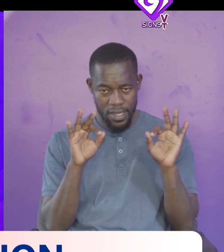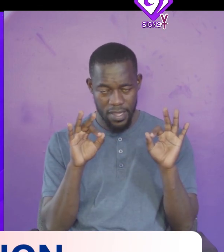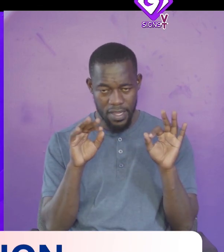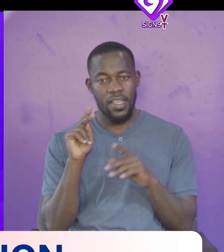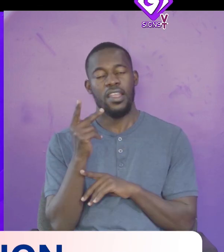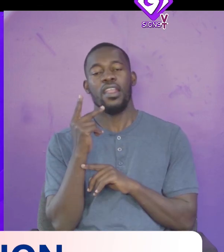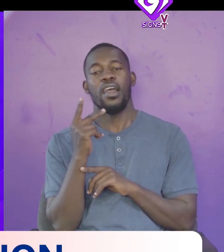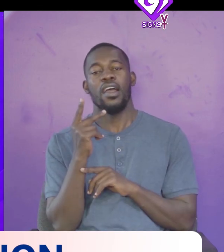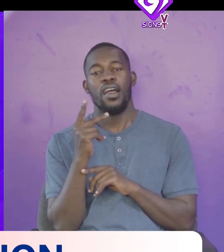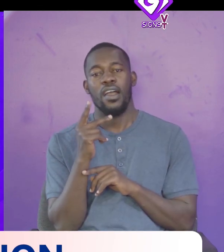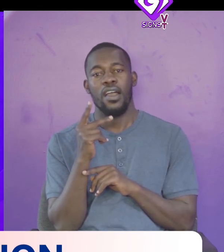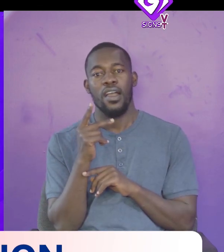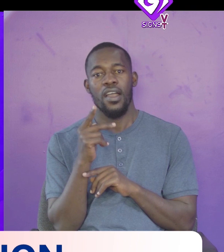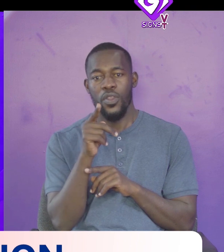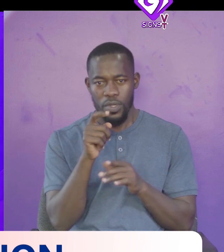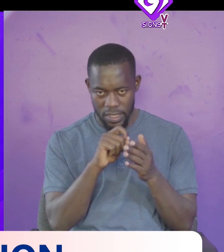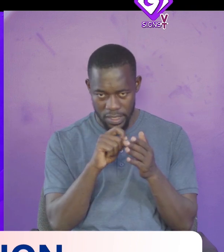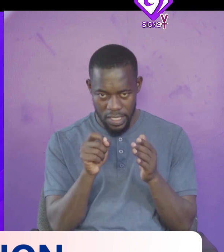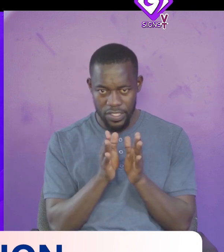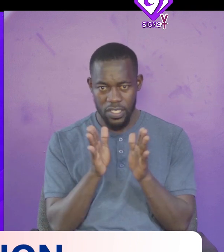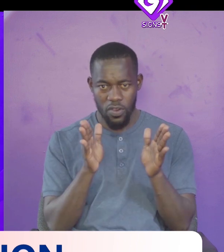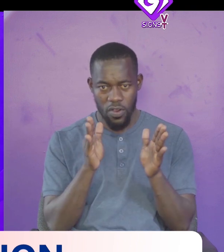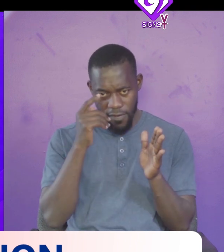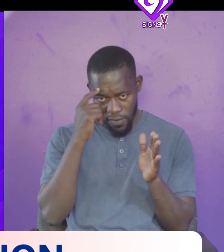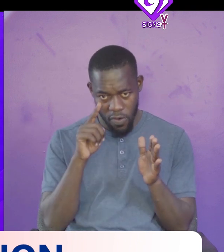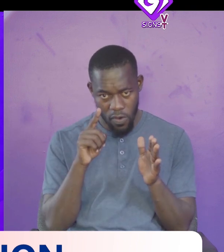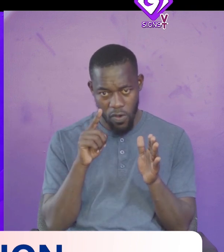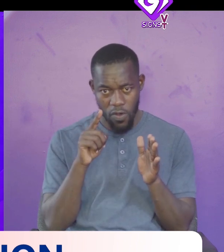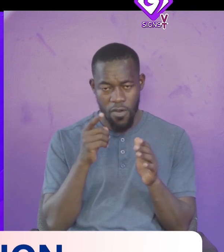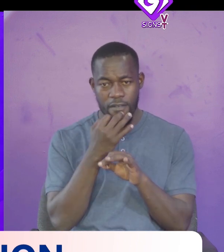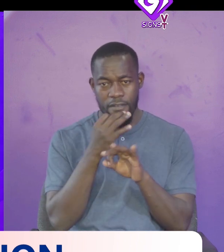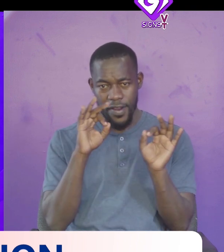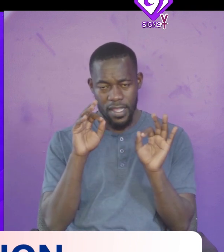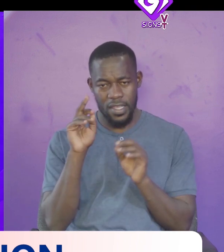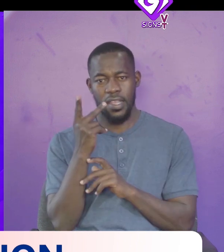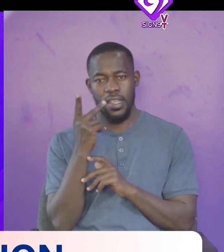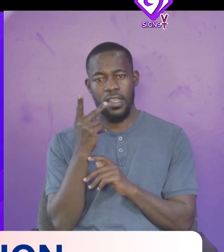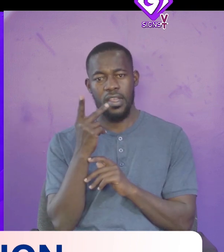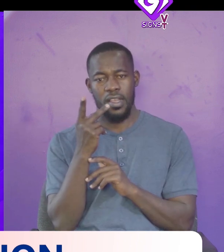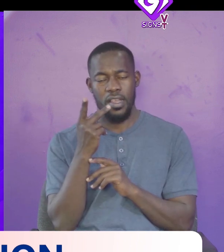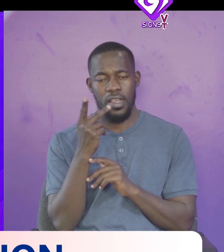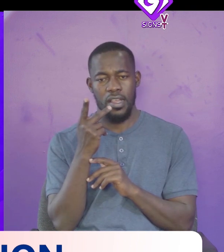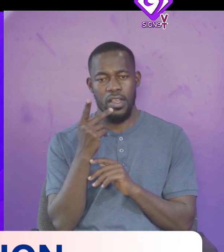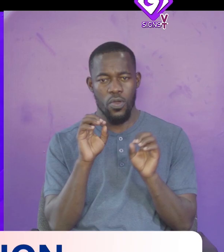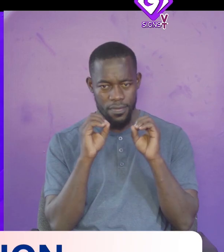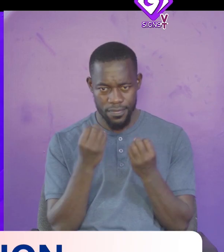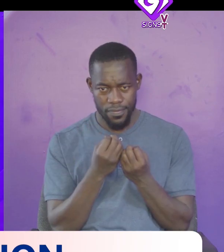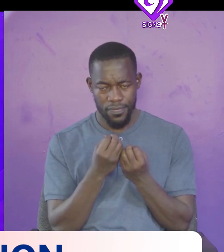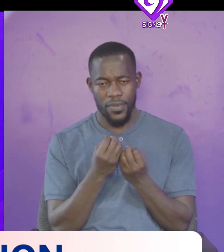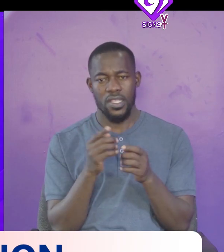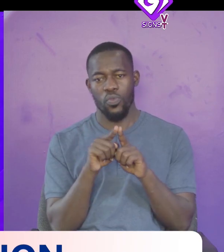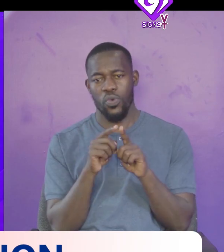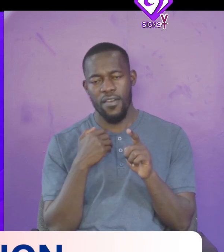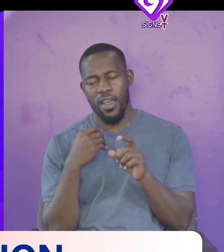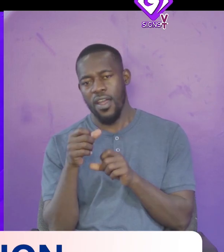By the way, you are the Secretary General. Of the Free Kenya Jagi movement. is the chairman. Yes. You have other officials in there. Yeah.